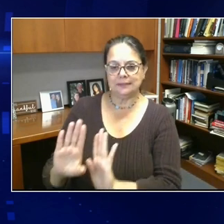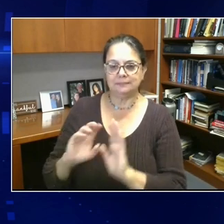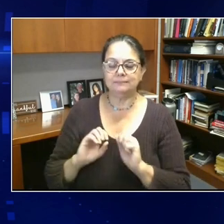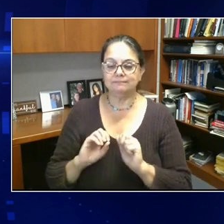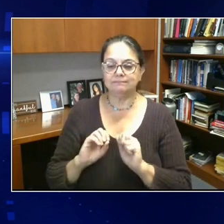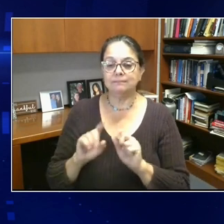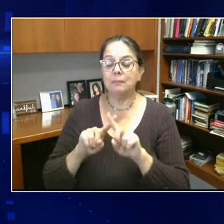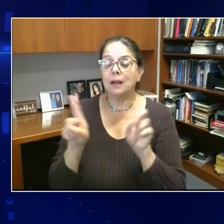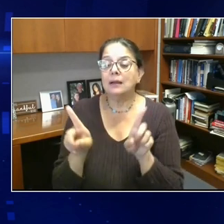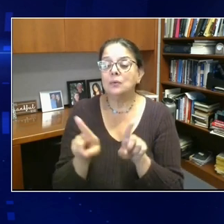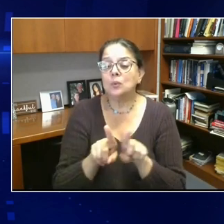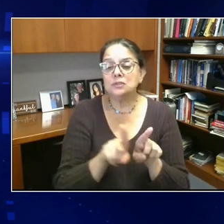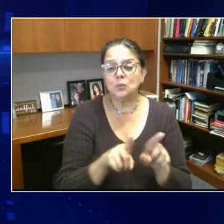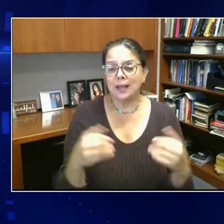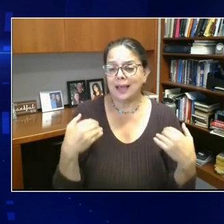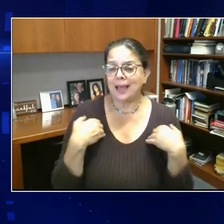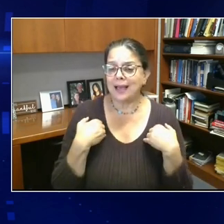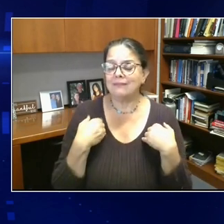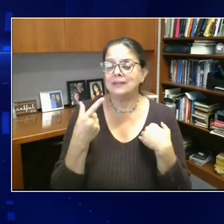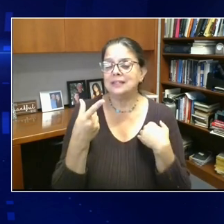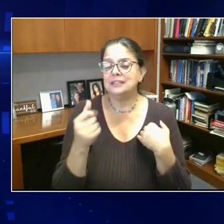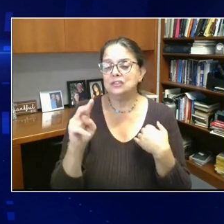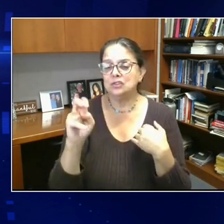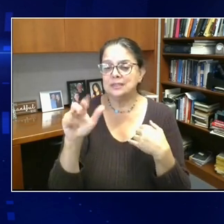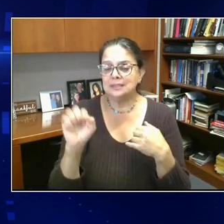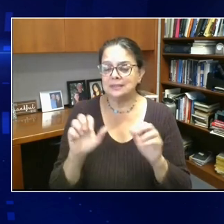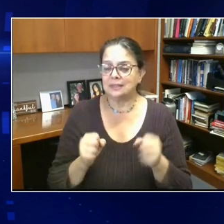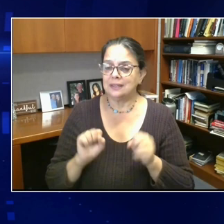It's a biological attribute of many in the deaf community.